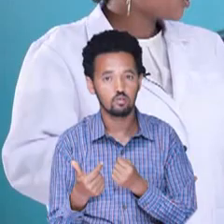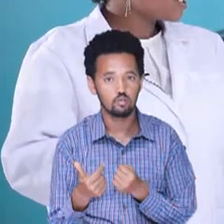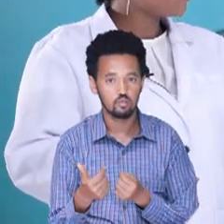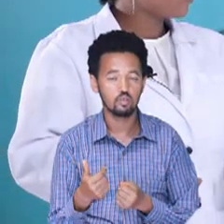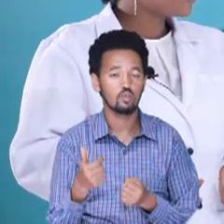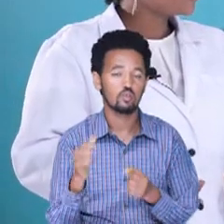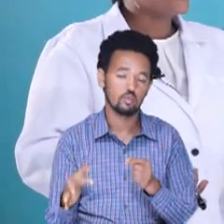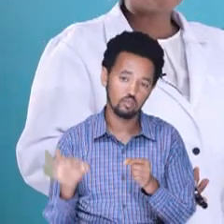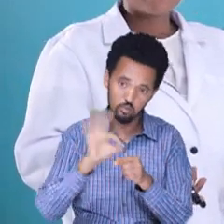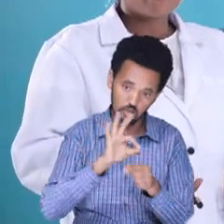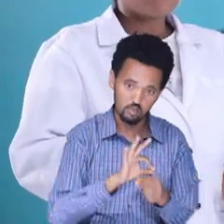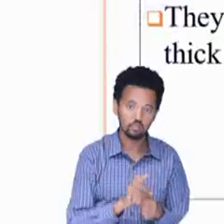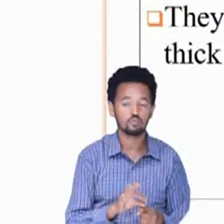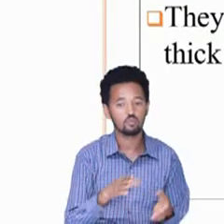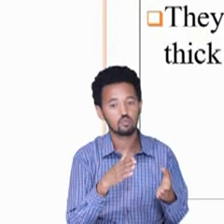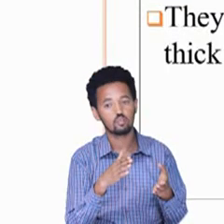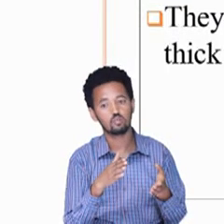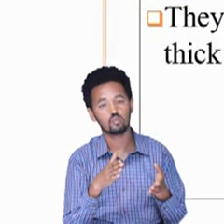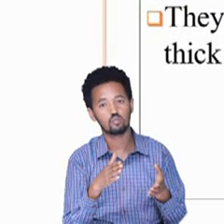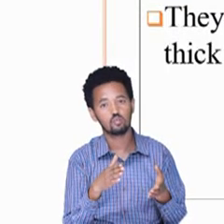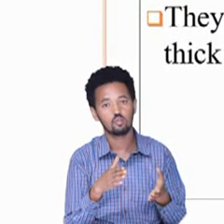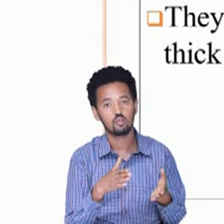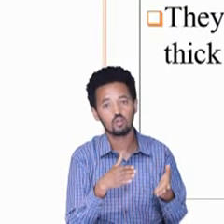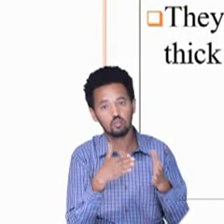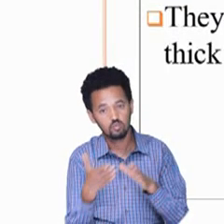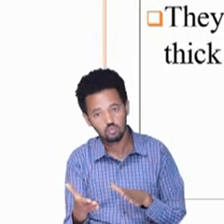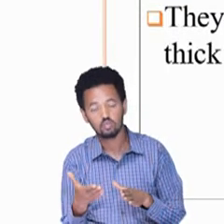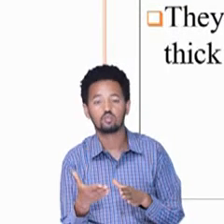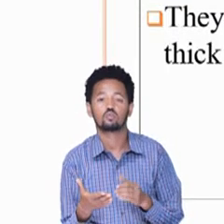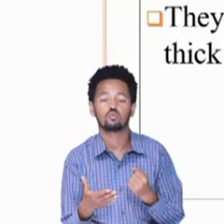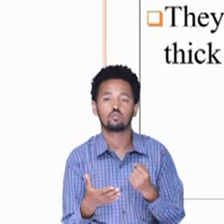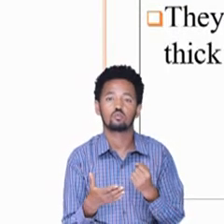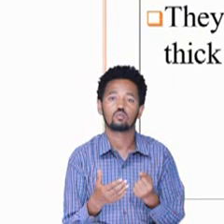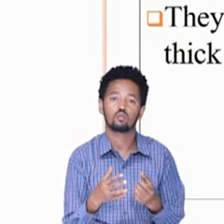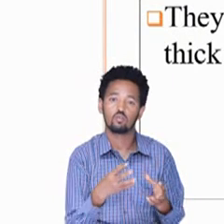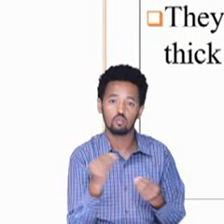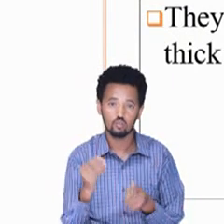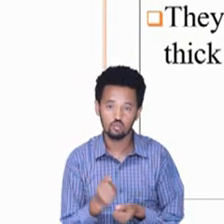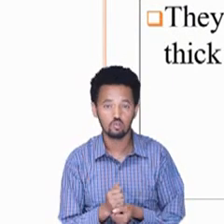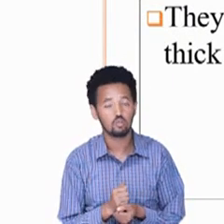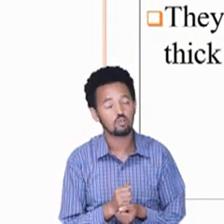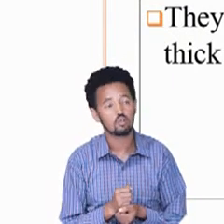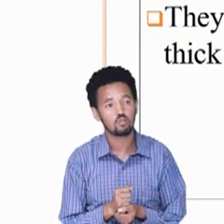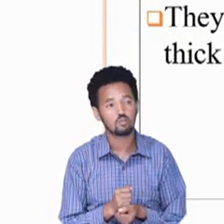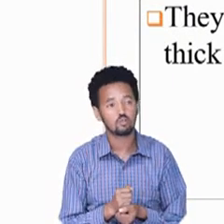means plants which live on dead plants. This grouped under bottom layers.